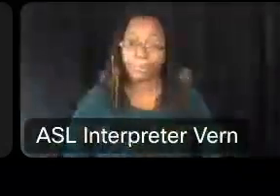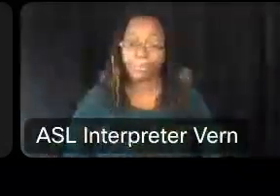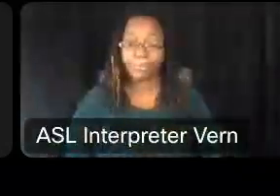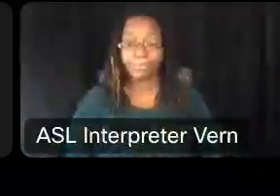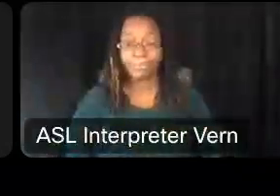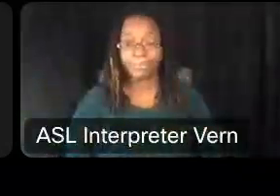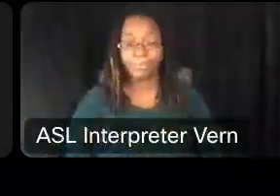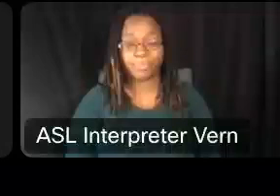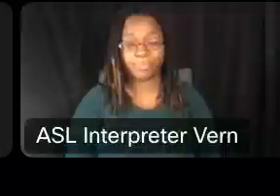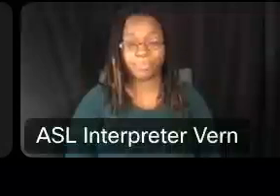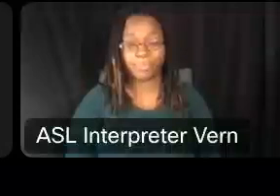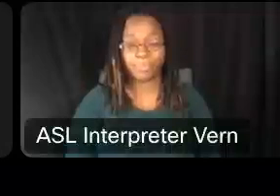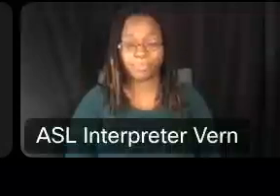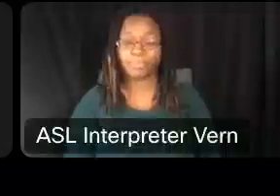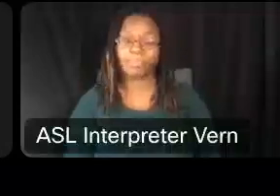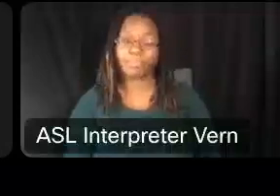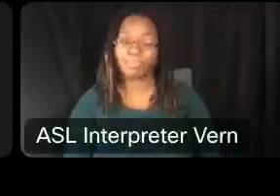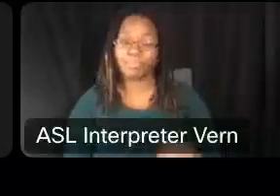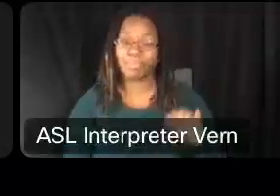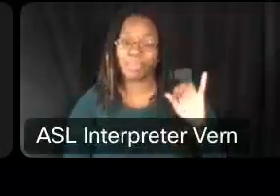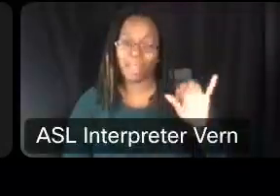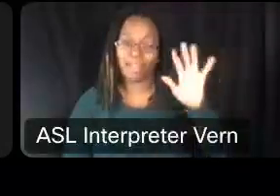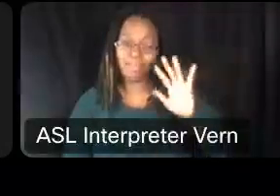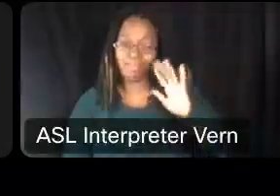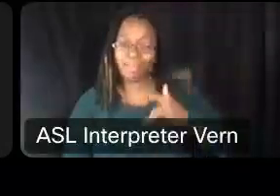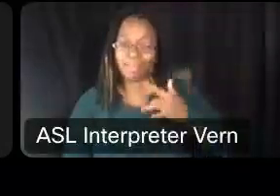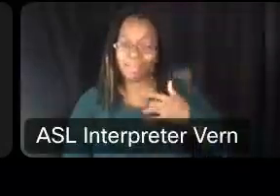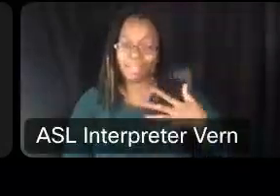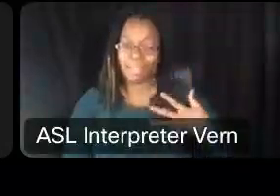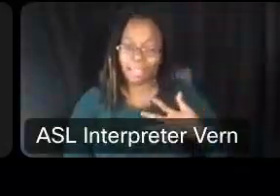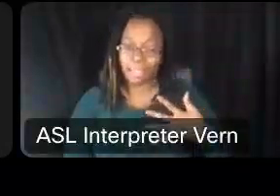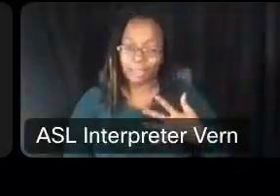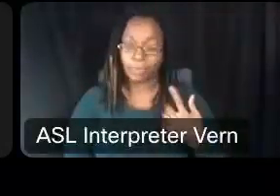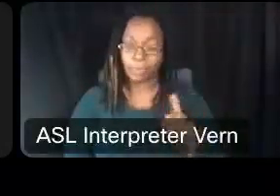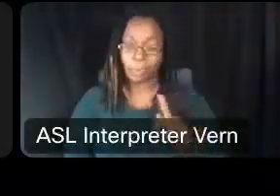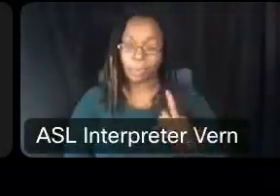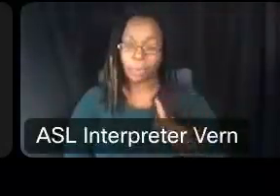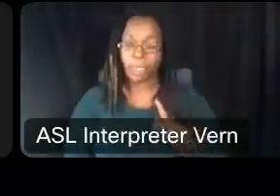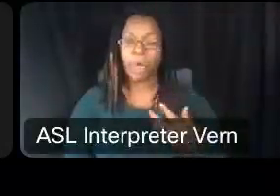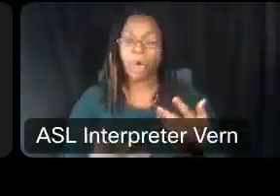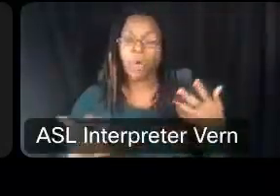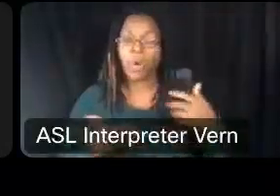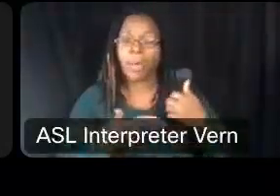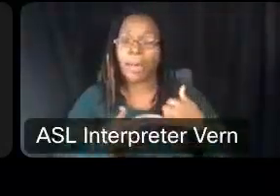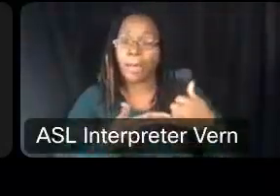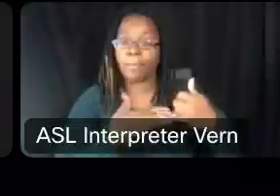When you felt scared or lonely, what was helpful and who was helpful?